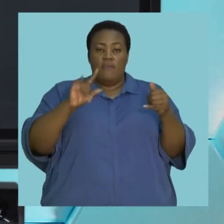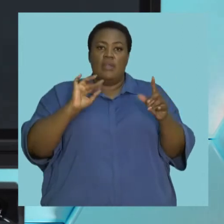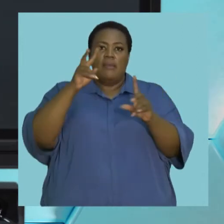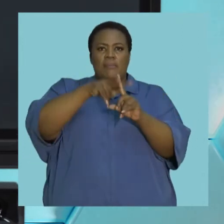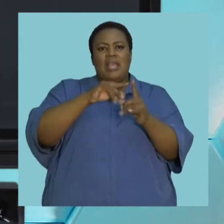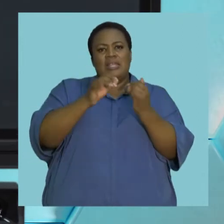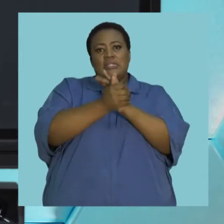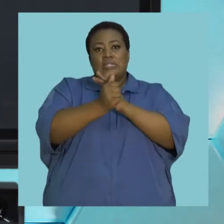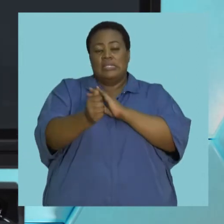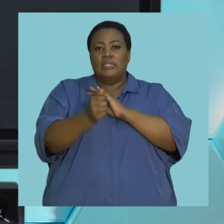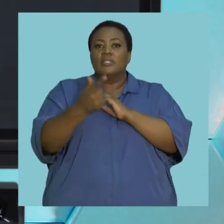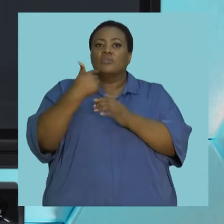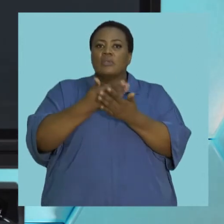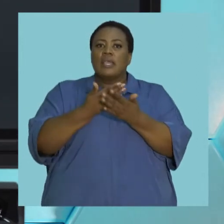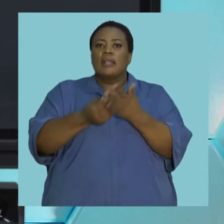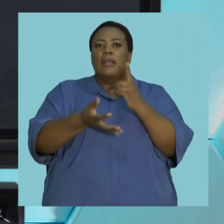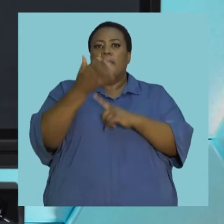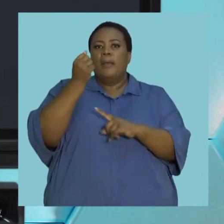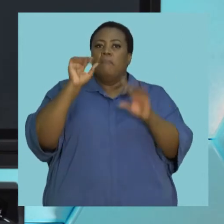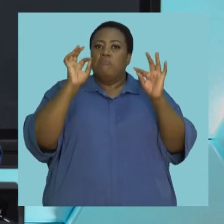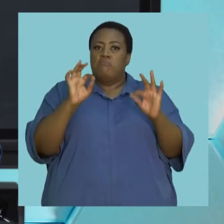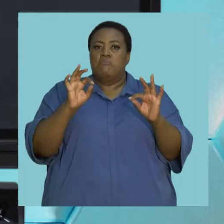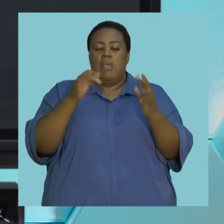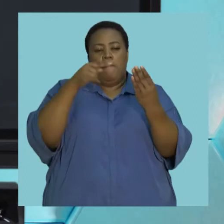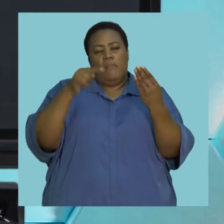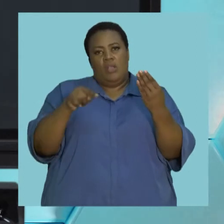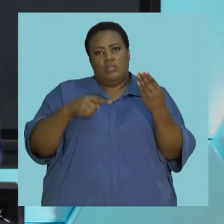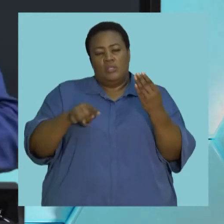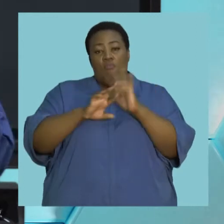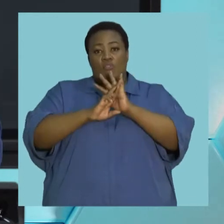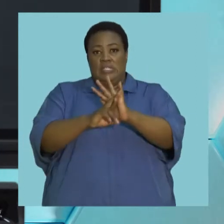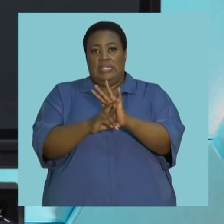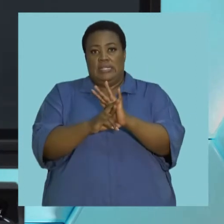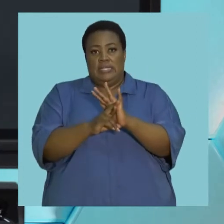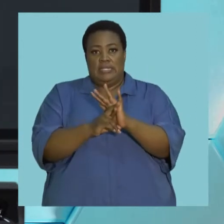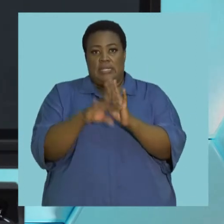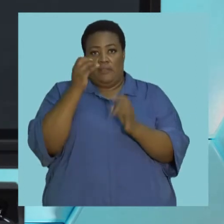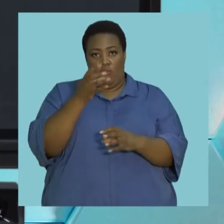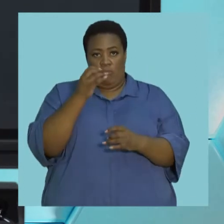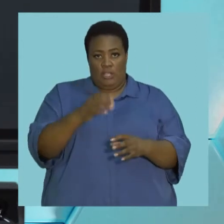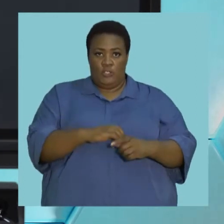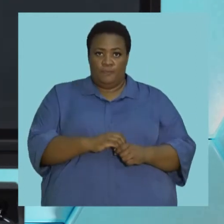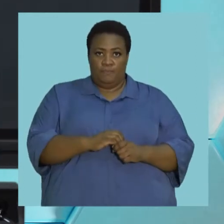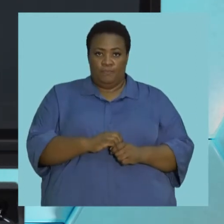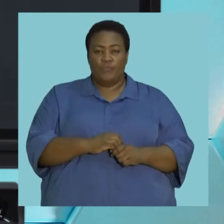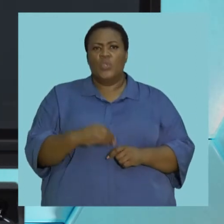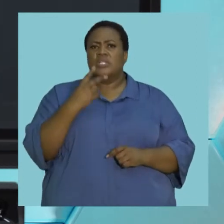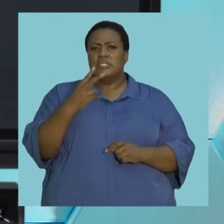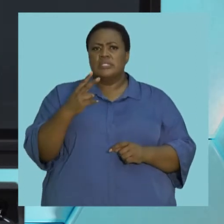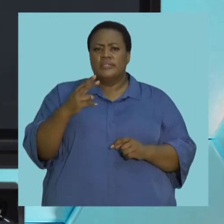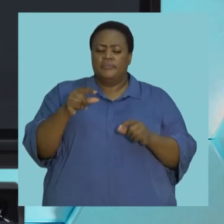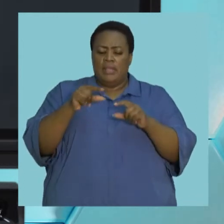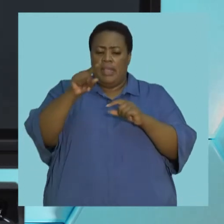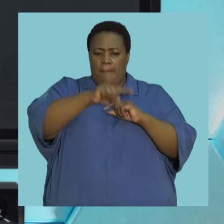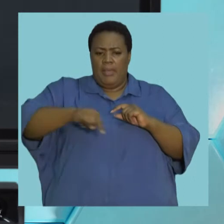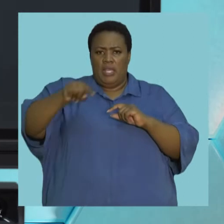ensure that we get the maximum marks when presenting information in the form of a line graph. So let's look at what a pie chart is. And as I